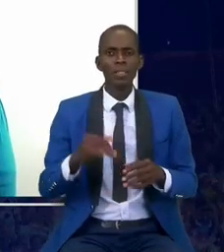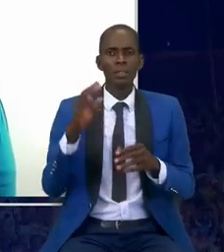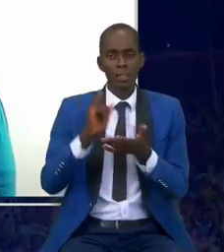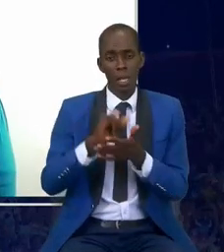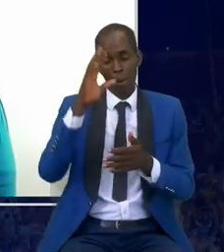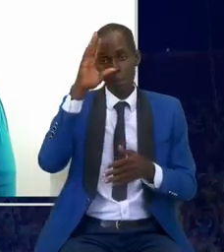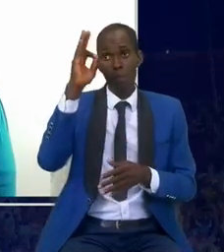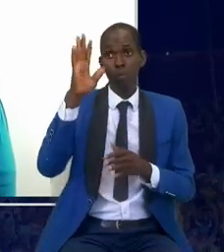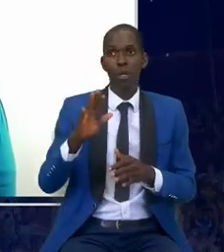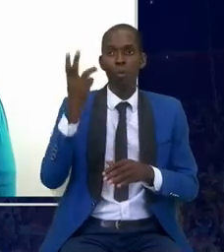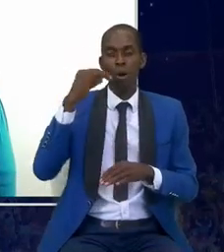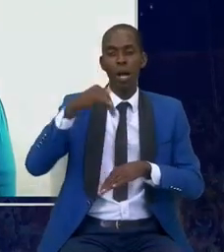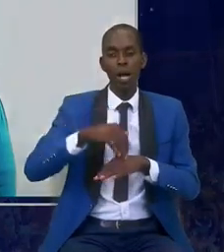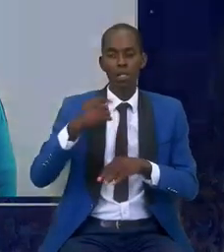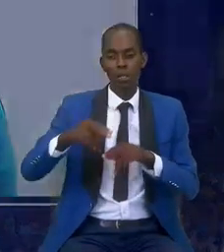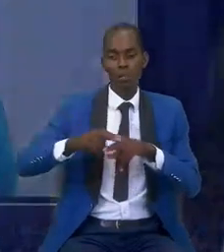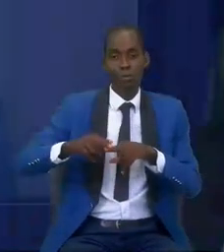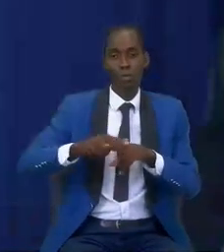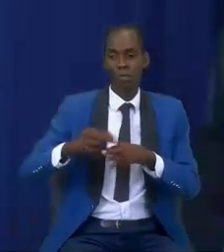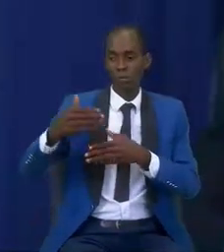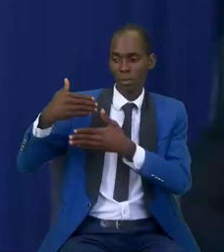he wanted because the tree shouted